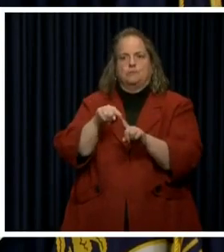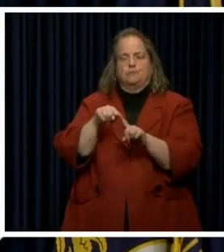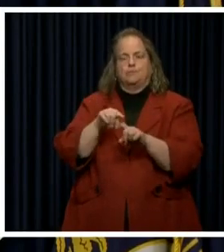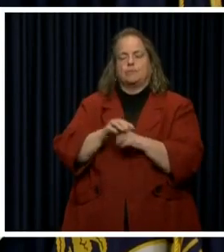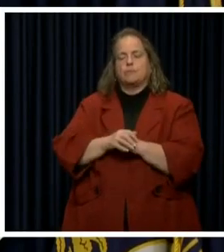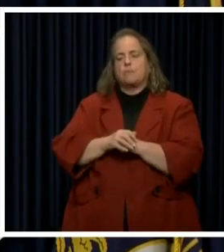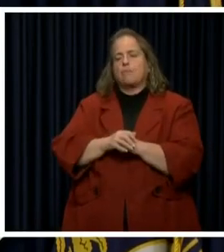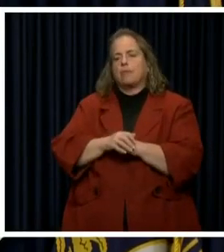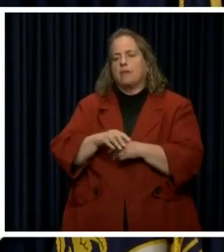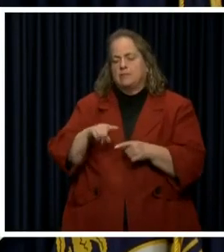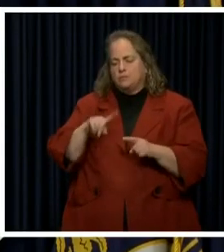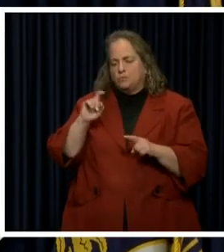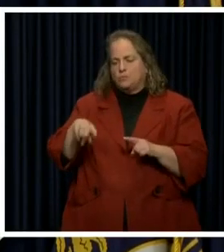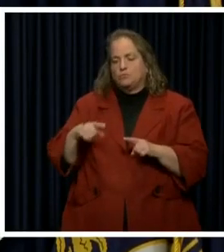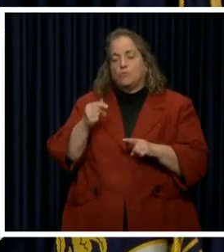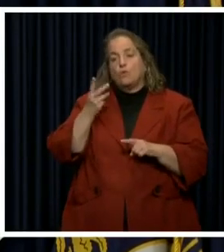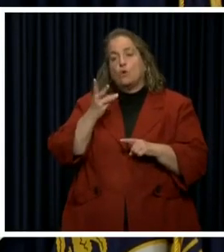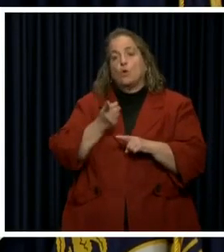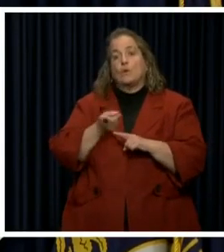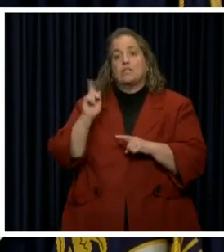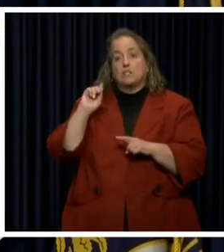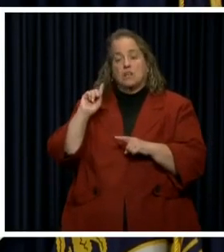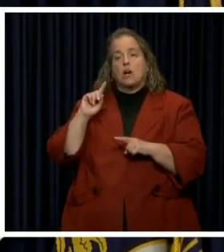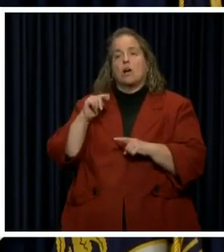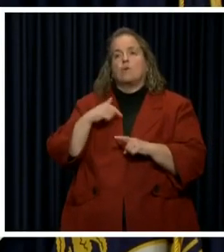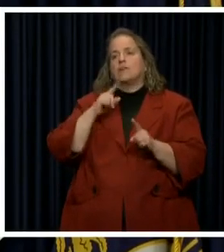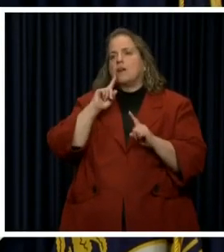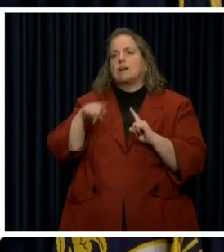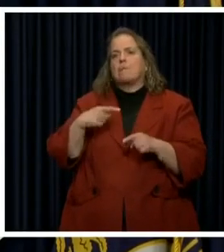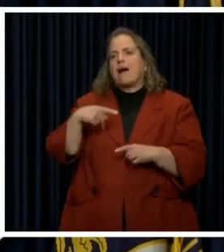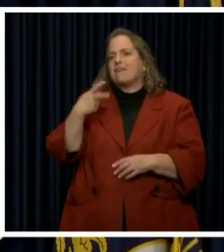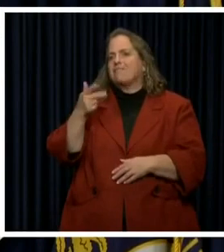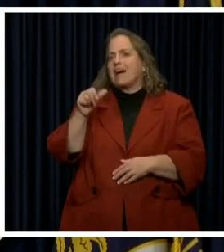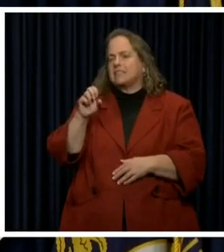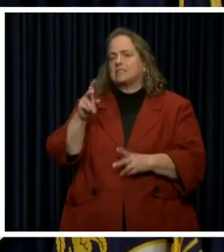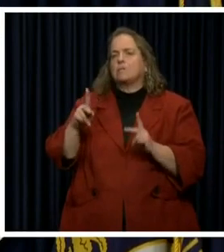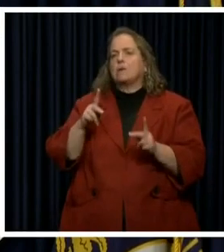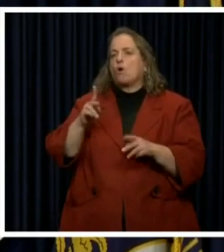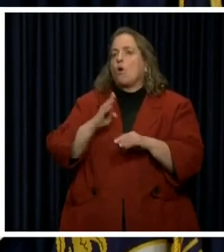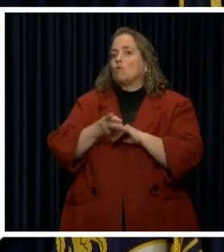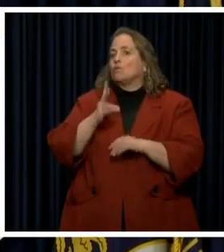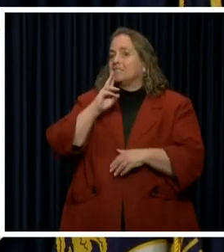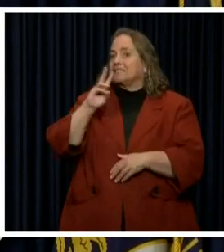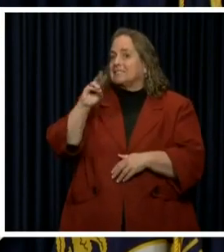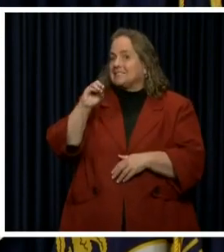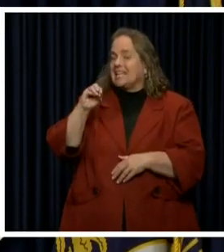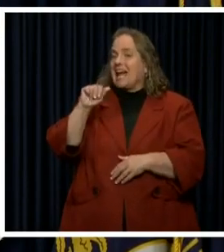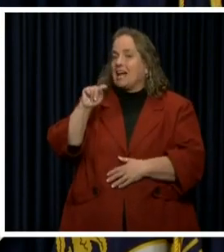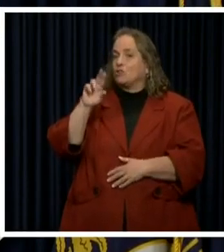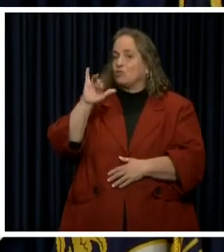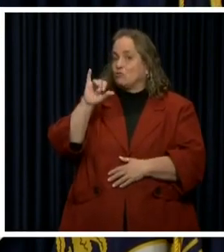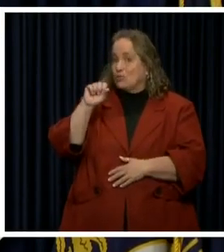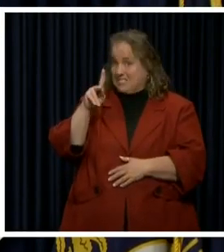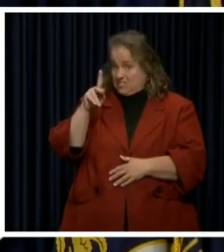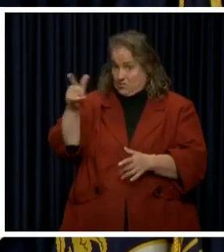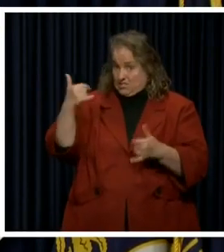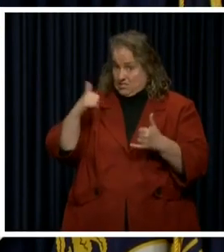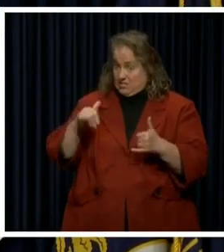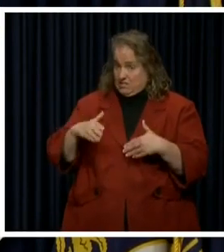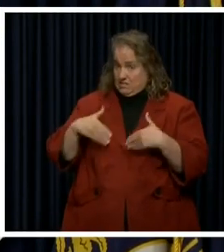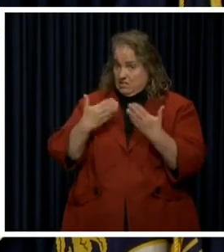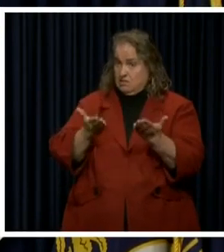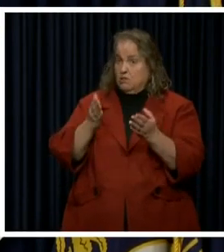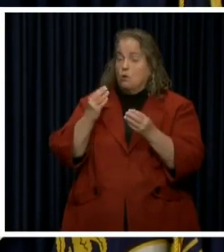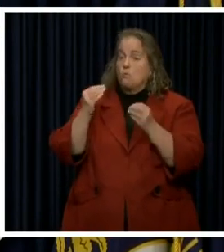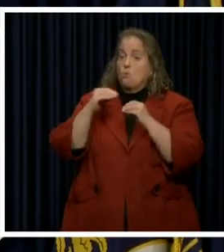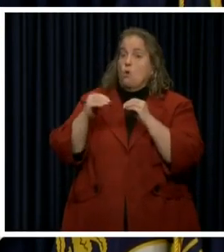few weeks ago, we talked about the deliberate phase-in of people over 60 and others with at-risk conditions. Is it still suggested with more and more business